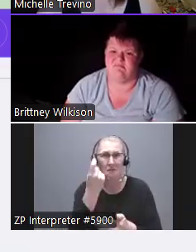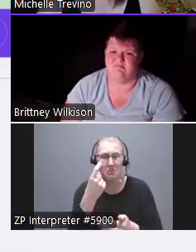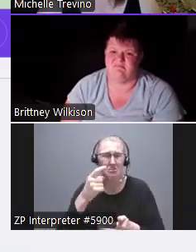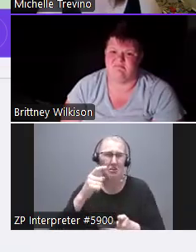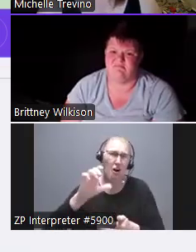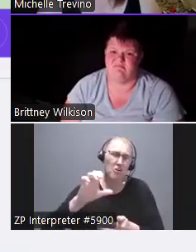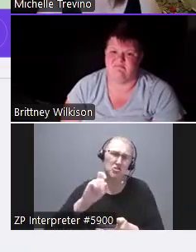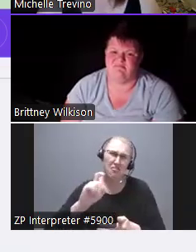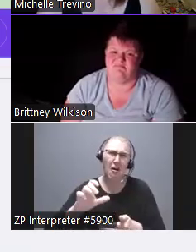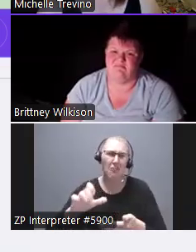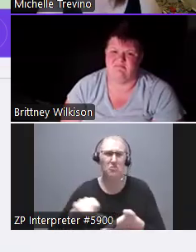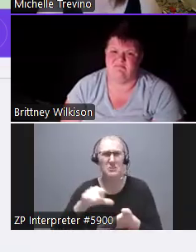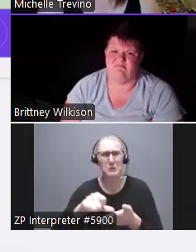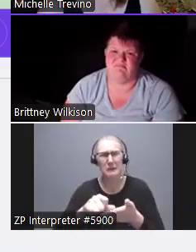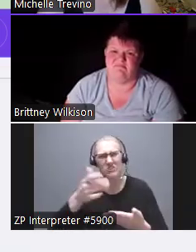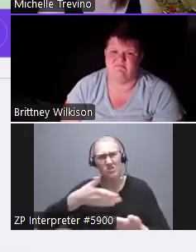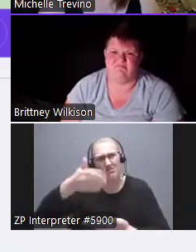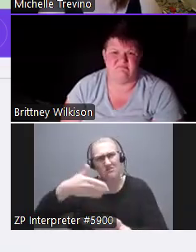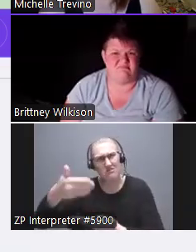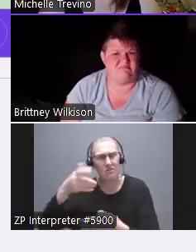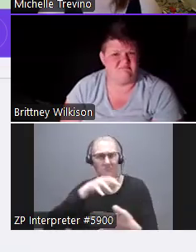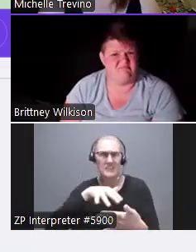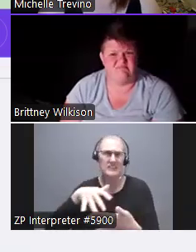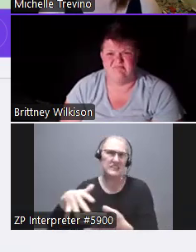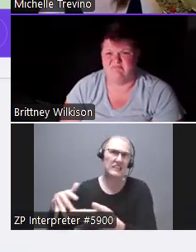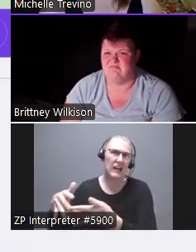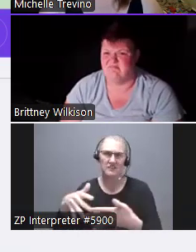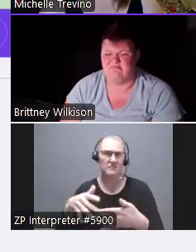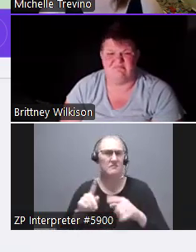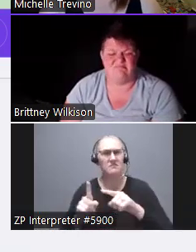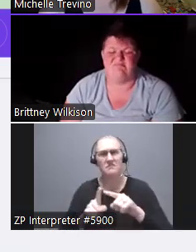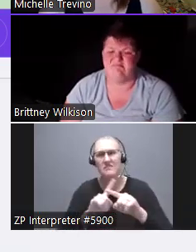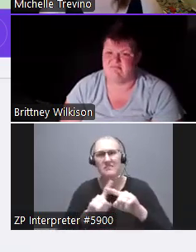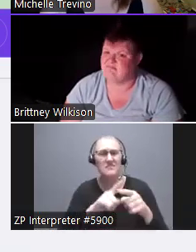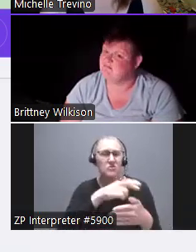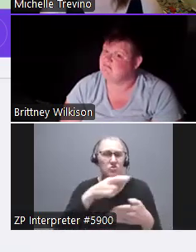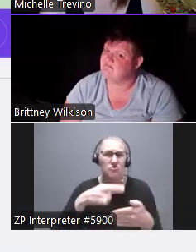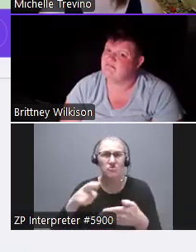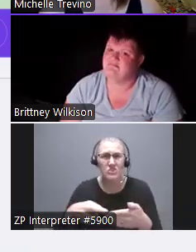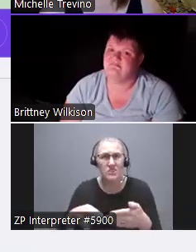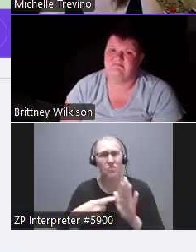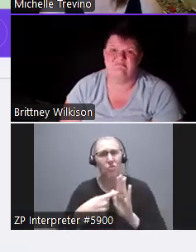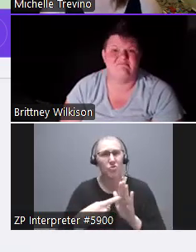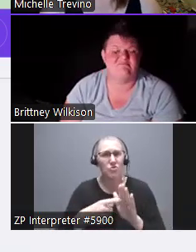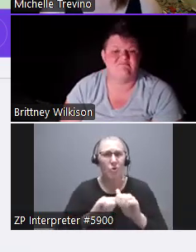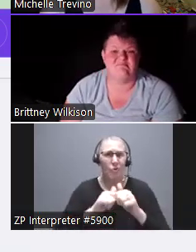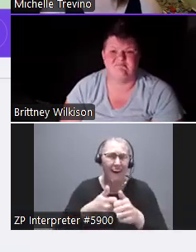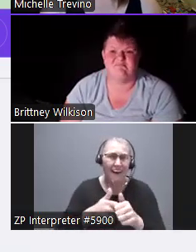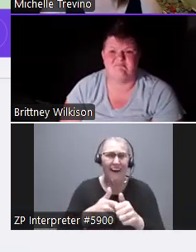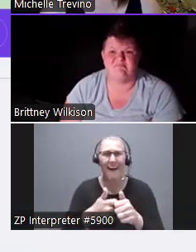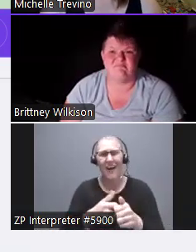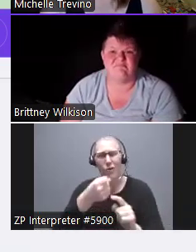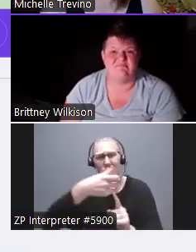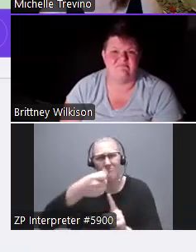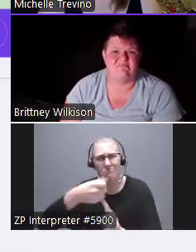of studies on them. They show all their results, how they are done, and they break it all down and